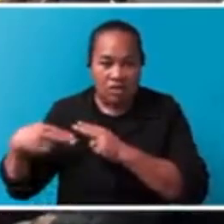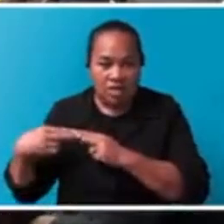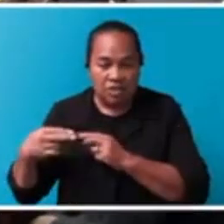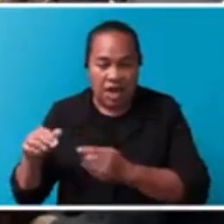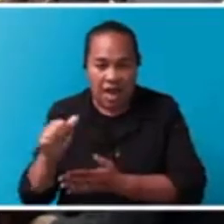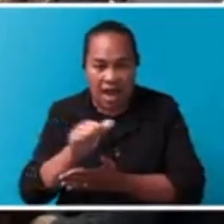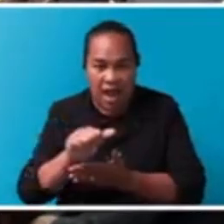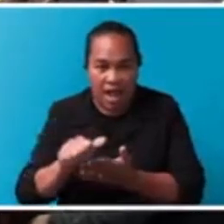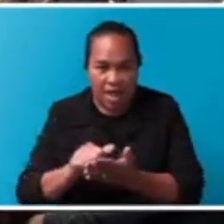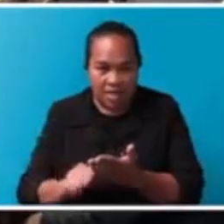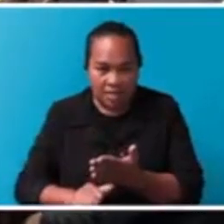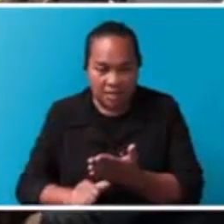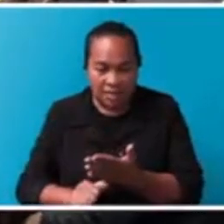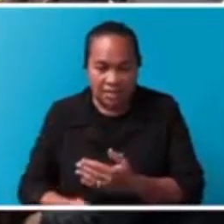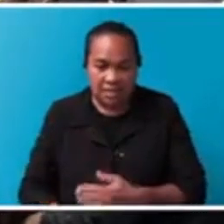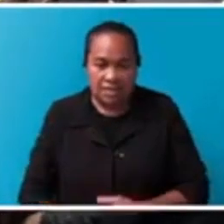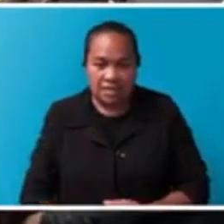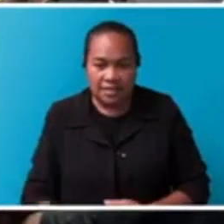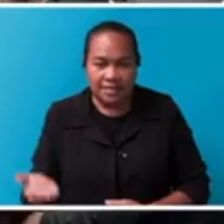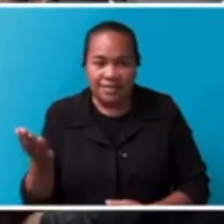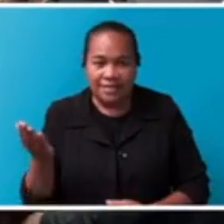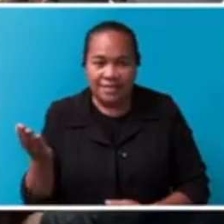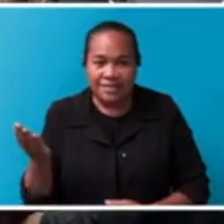Honorable Ifereimi Vasu.